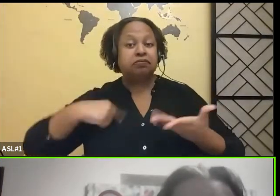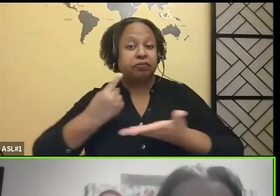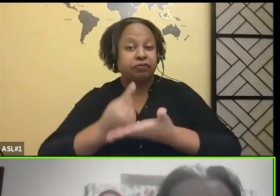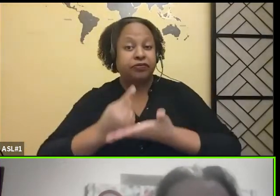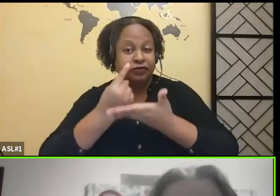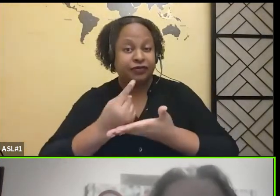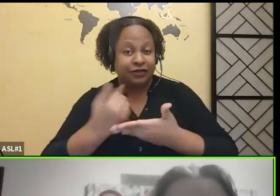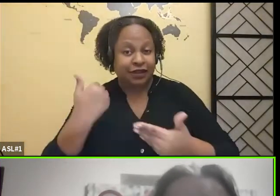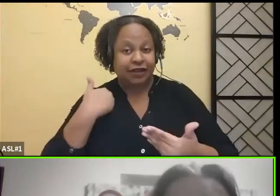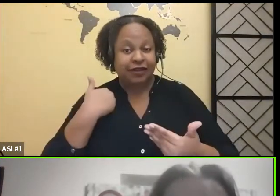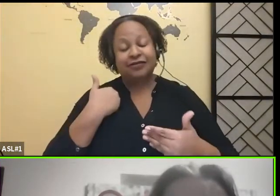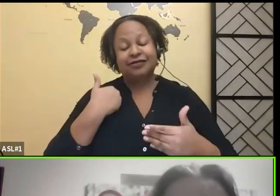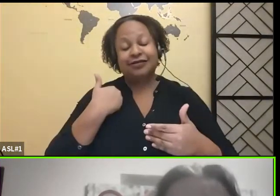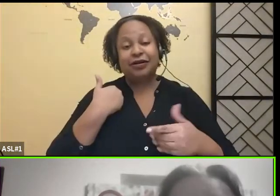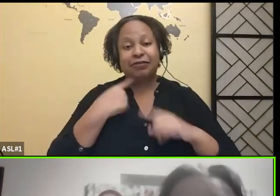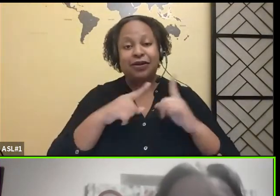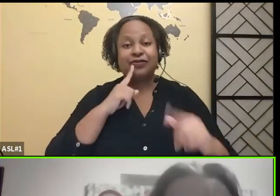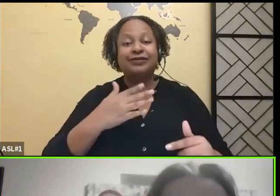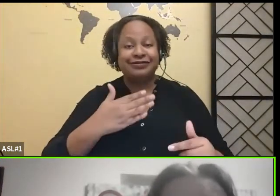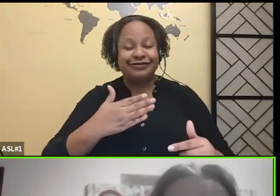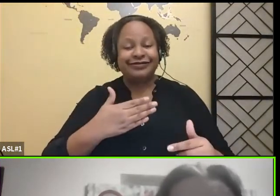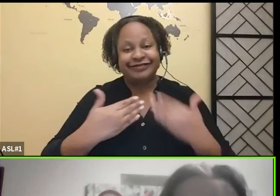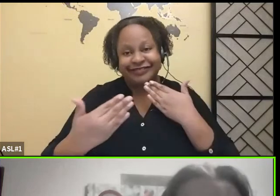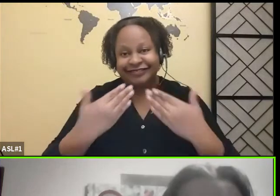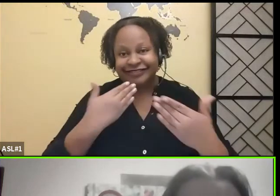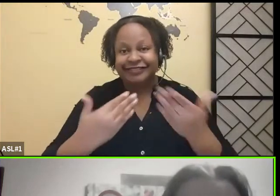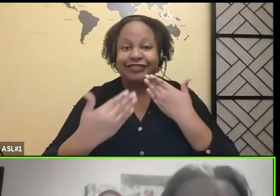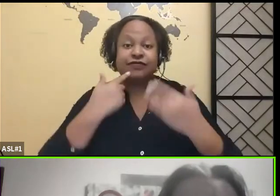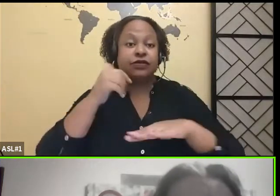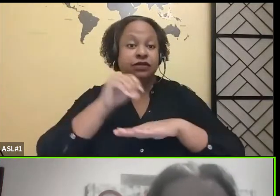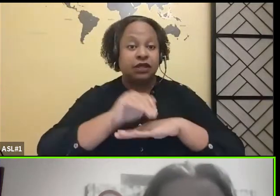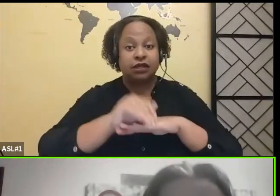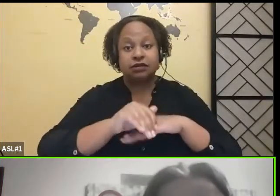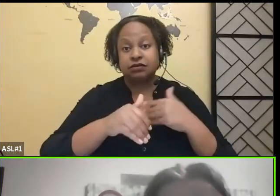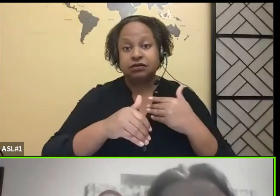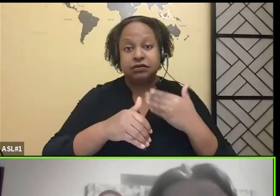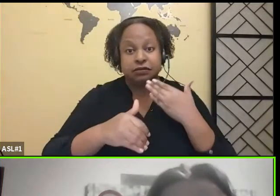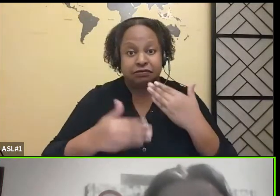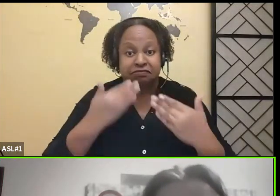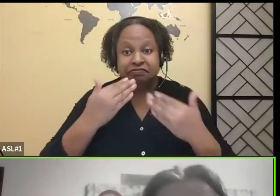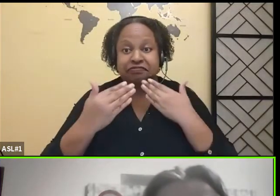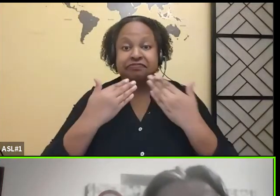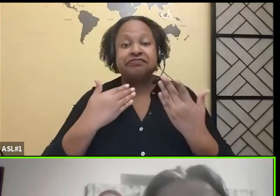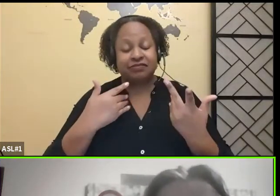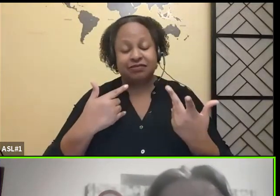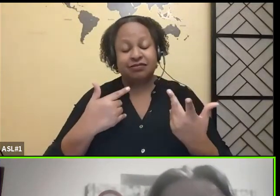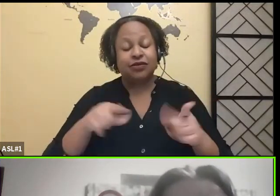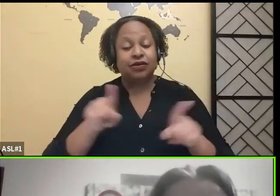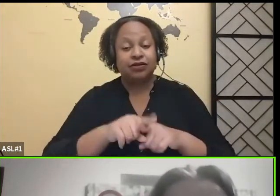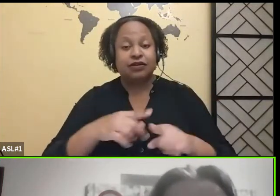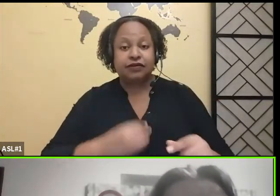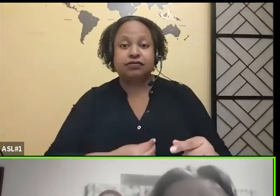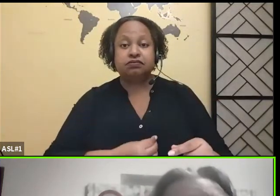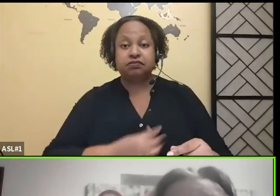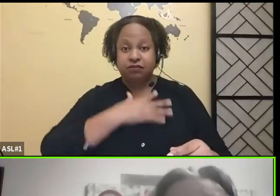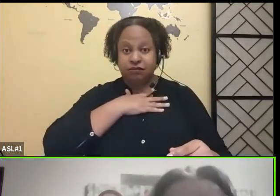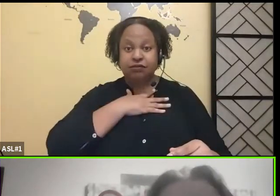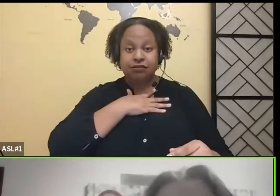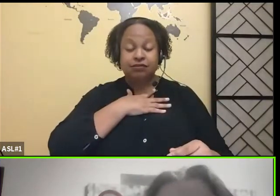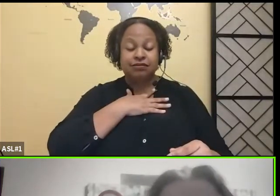I'm just really grateful to tonight, and I'm very grateful for all the things that I've seen and the inspirations, you know, of, you